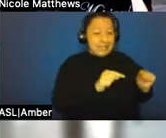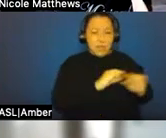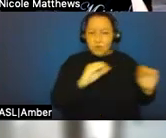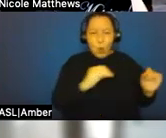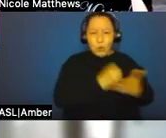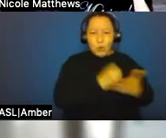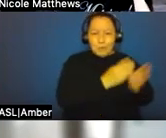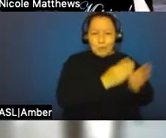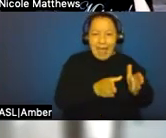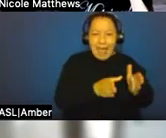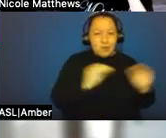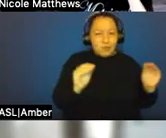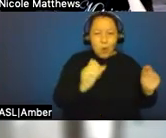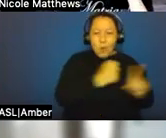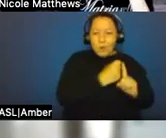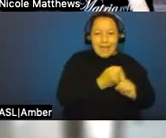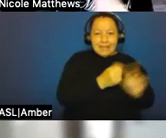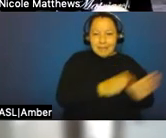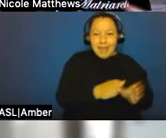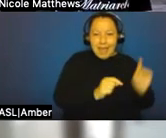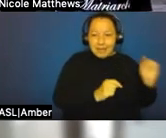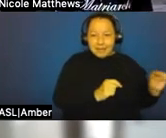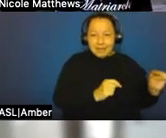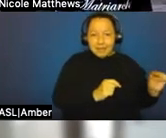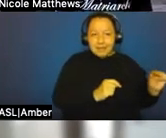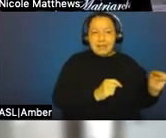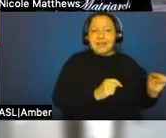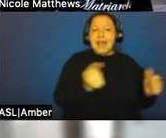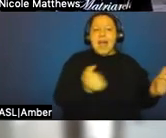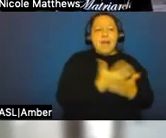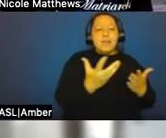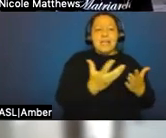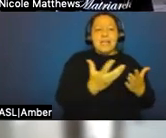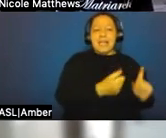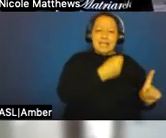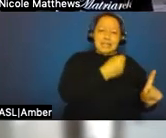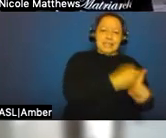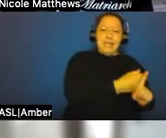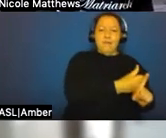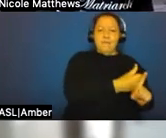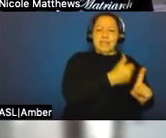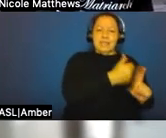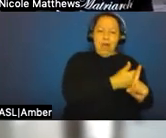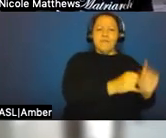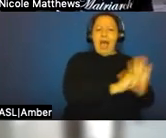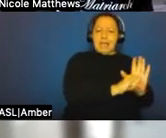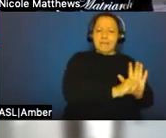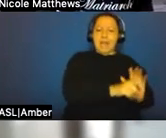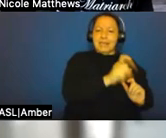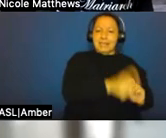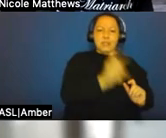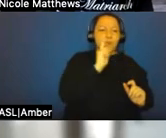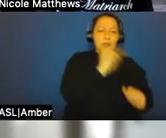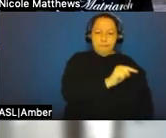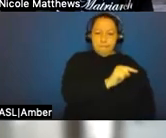case plan, right? It's all on the self-identified needs of the survivor. If she says, I want to go to a